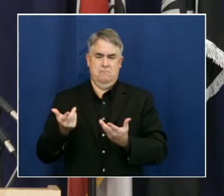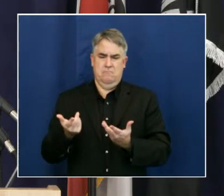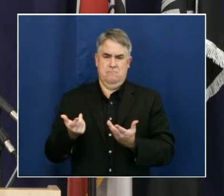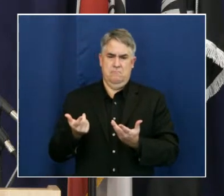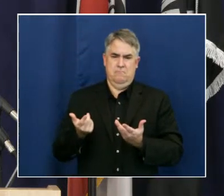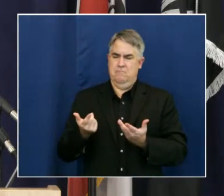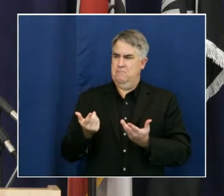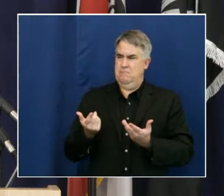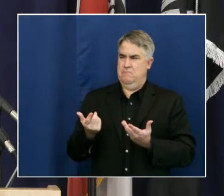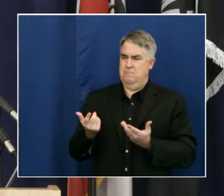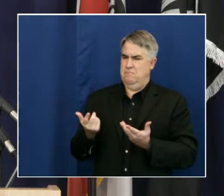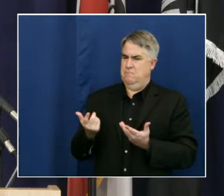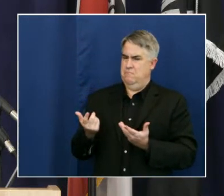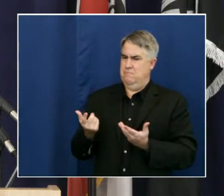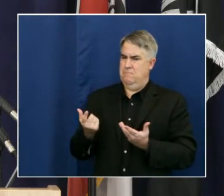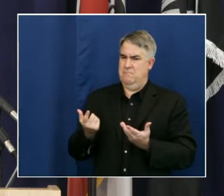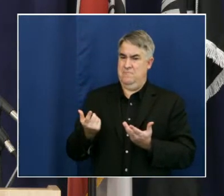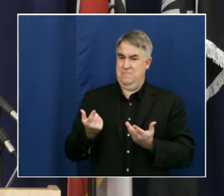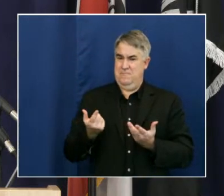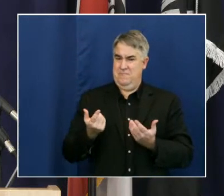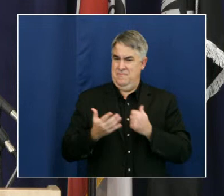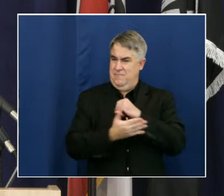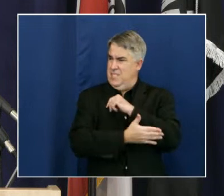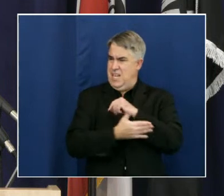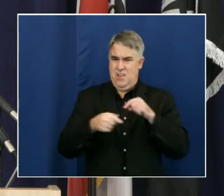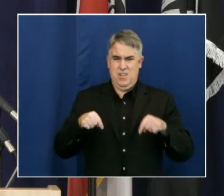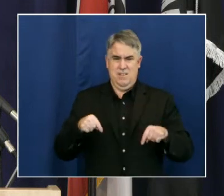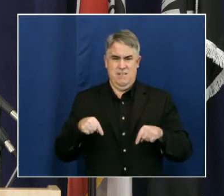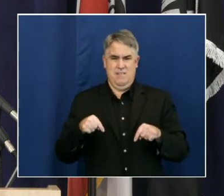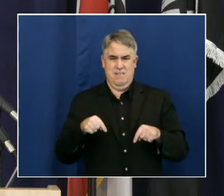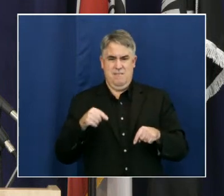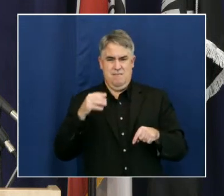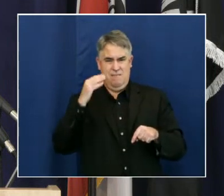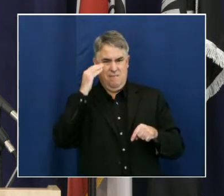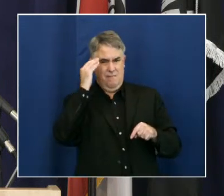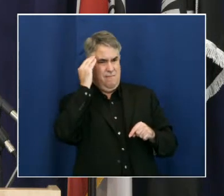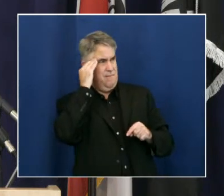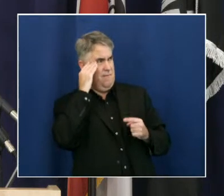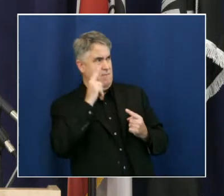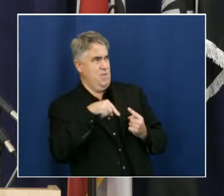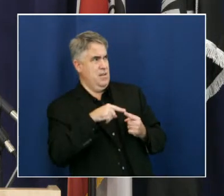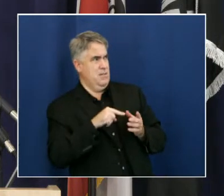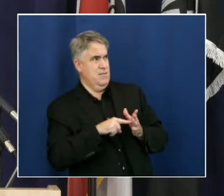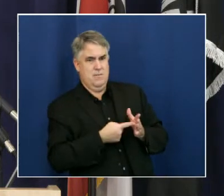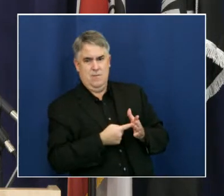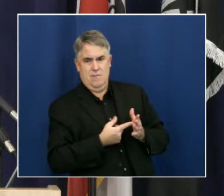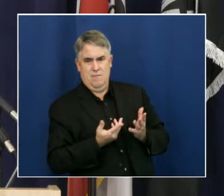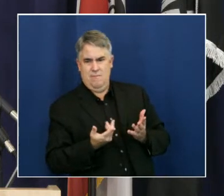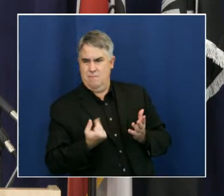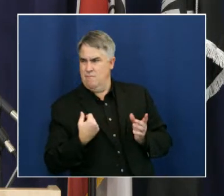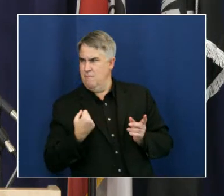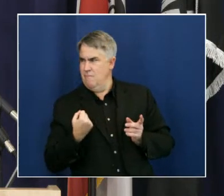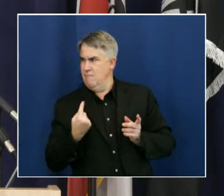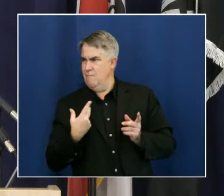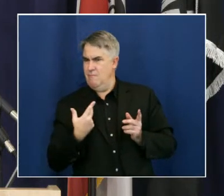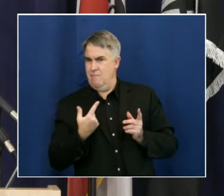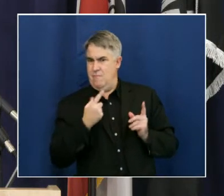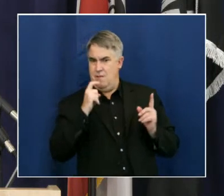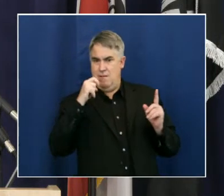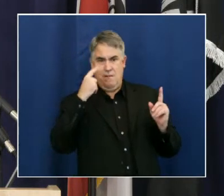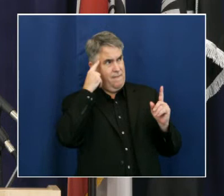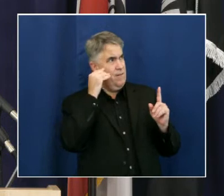know what we're going to get? How does the county voice their need to the state, and how often does the state respond to